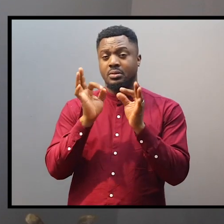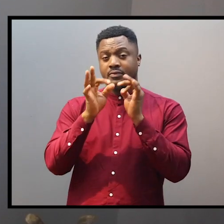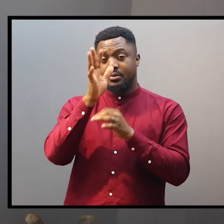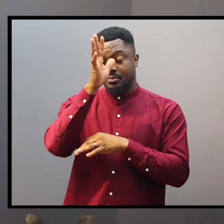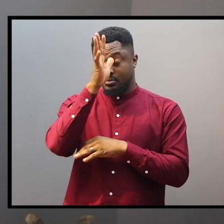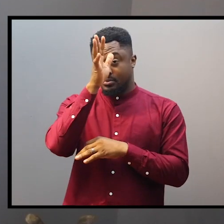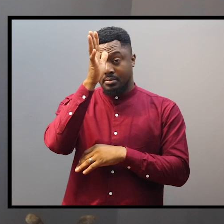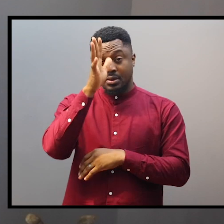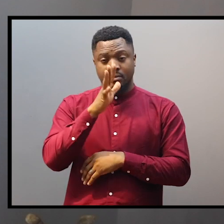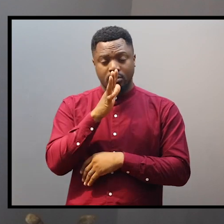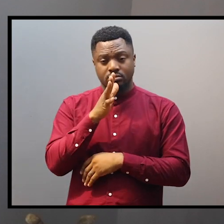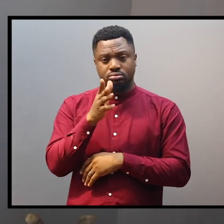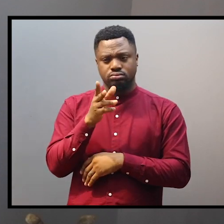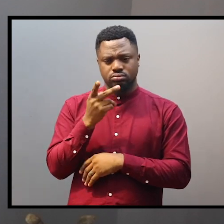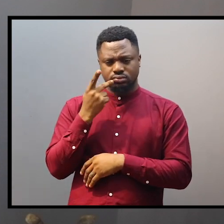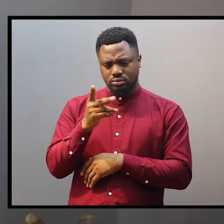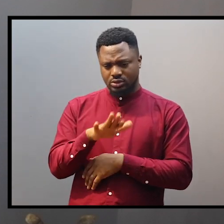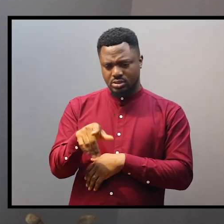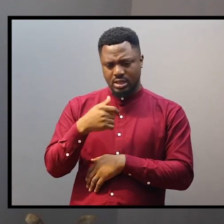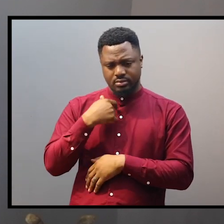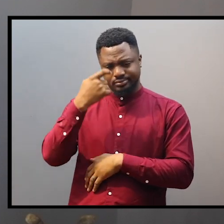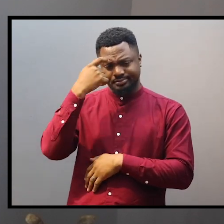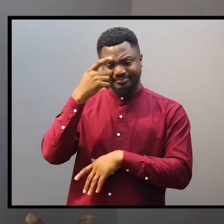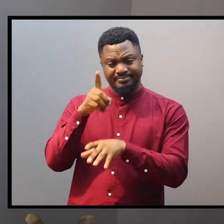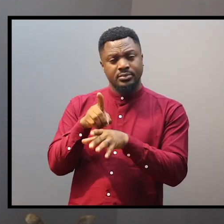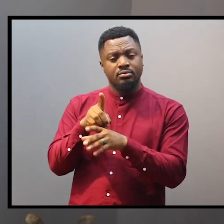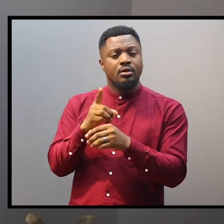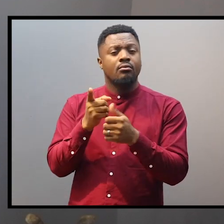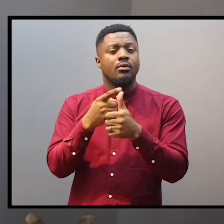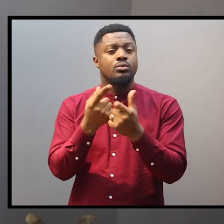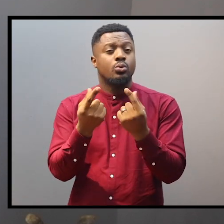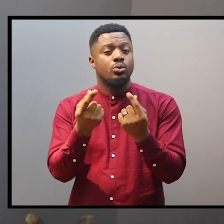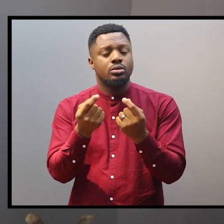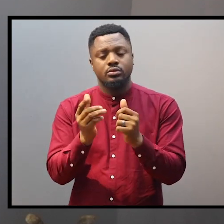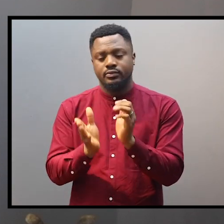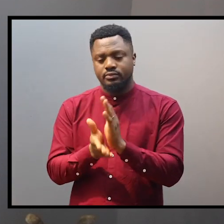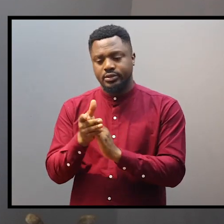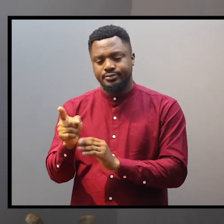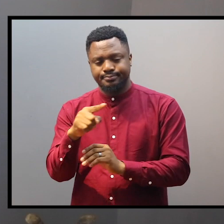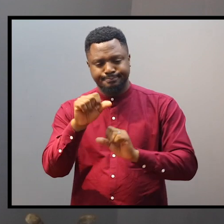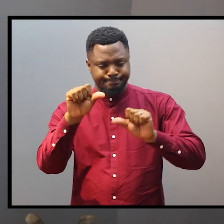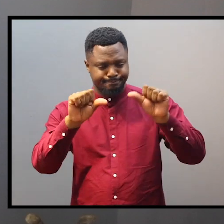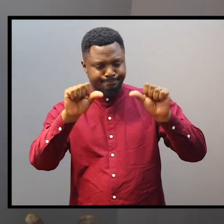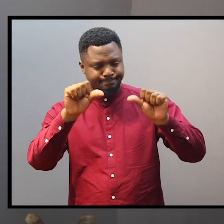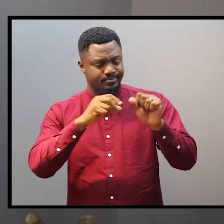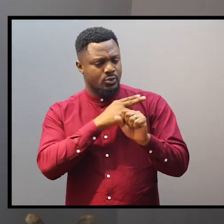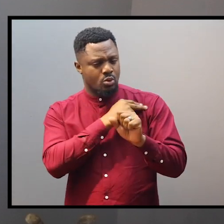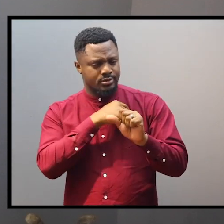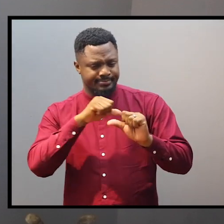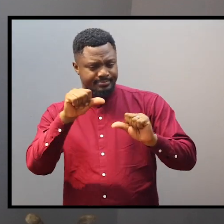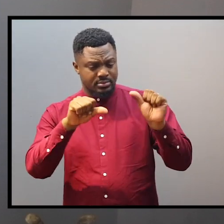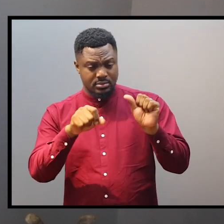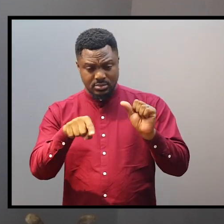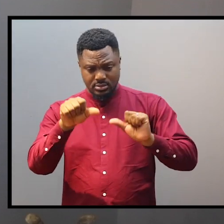So, if a parent suspects that their child has intellectual disability, the first step is to have the child fully assessed in